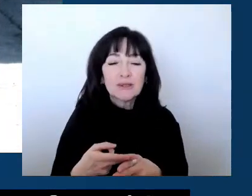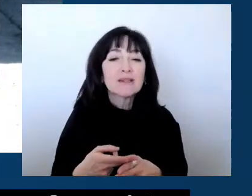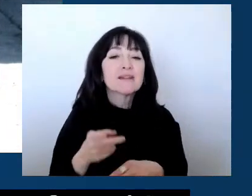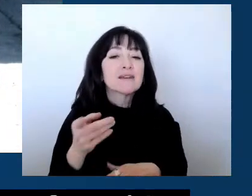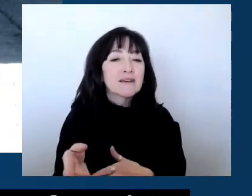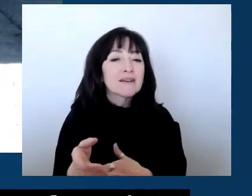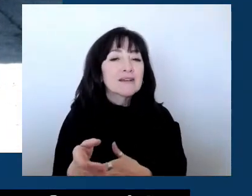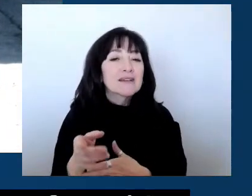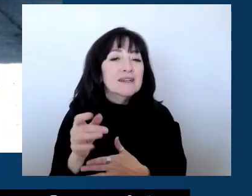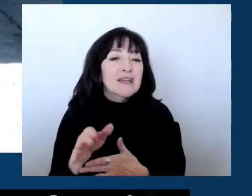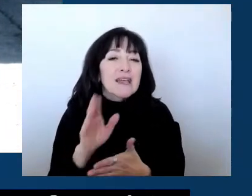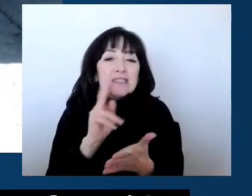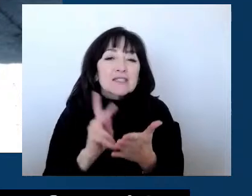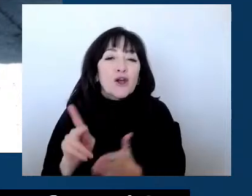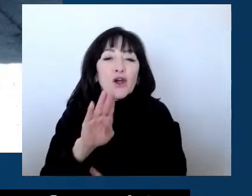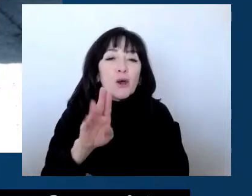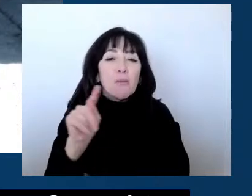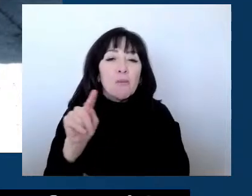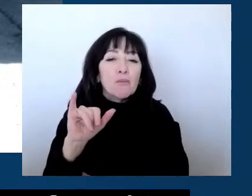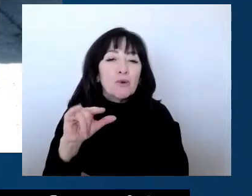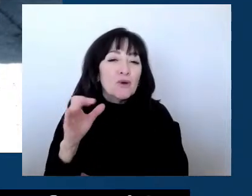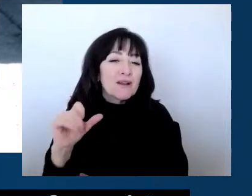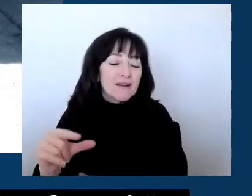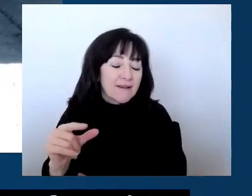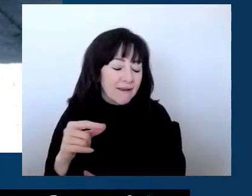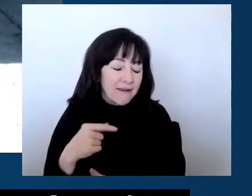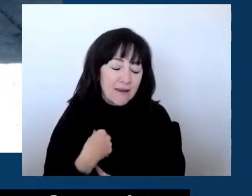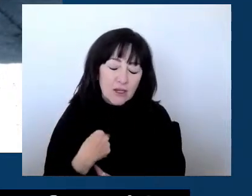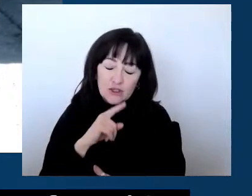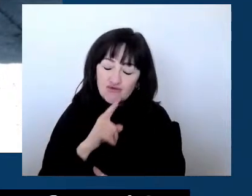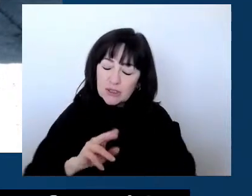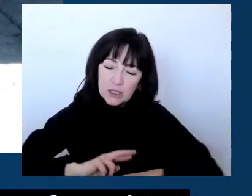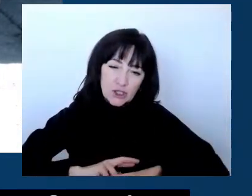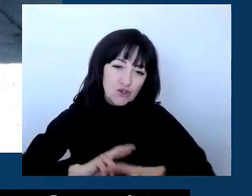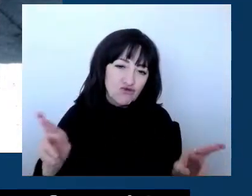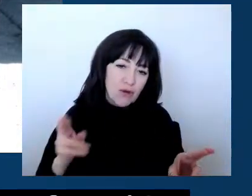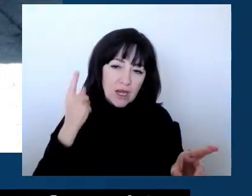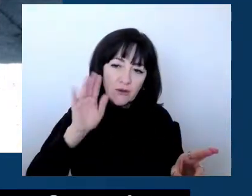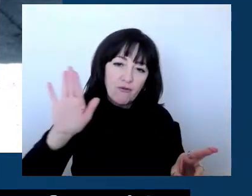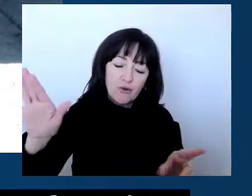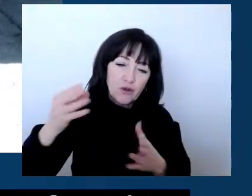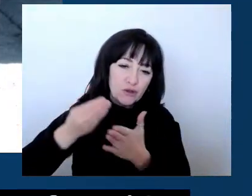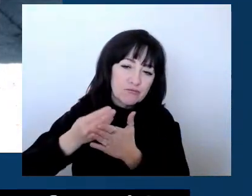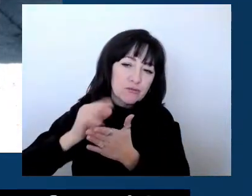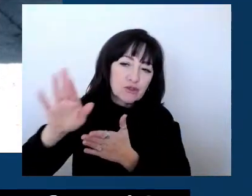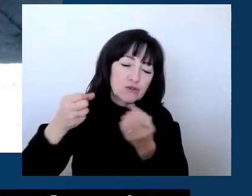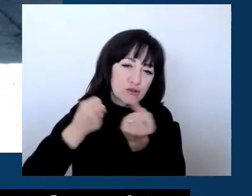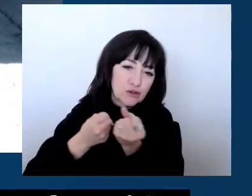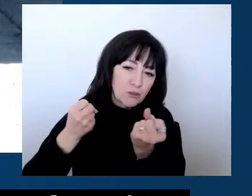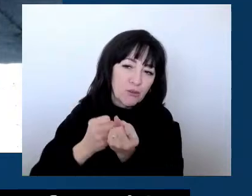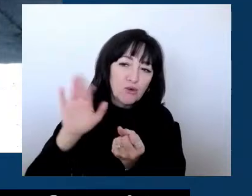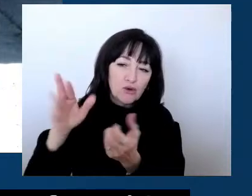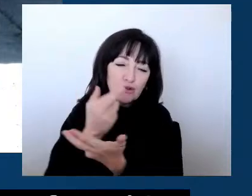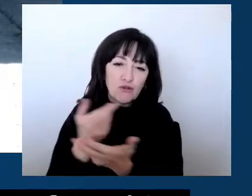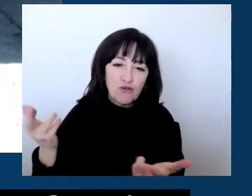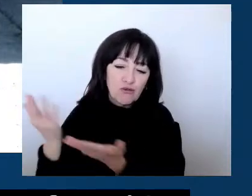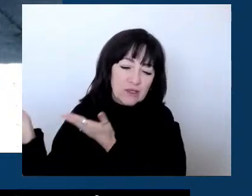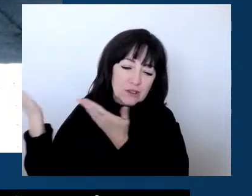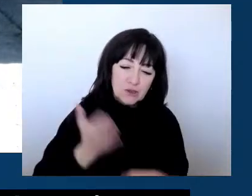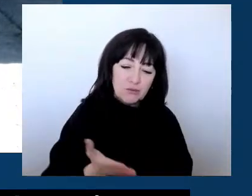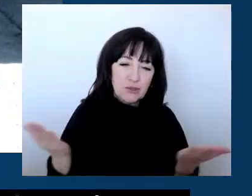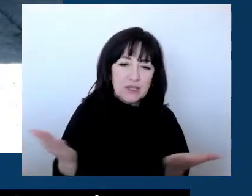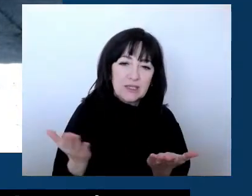ready for the resources that you're bringing to us today and that we're going to be talking about. Obviously, on